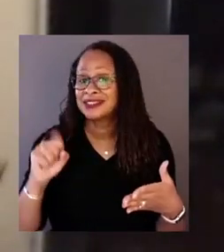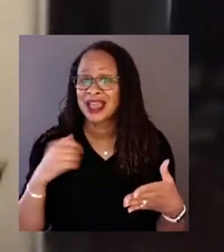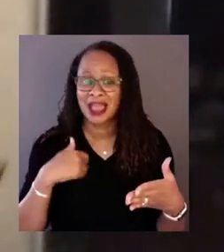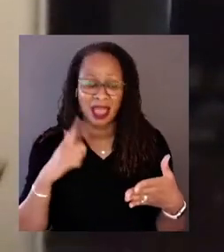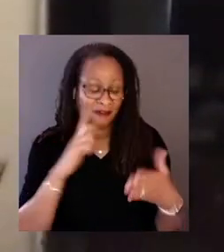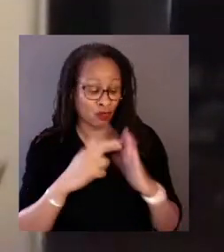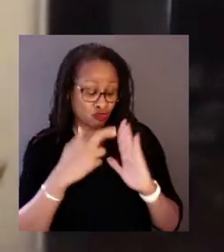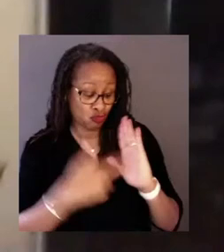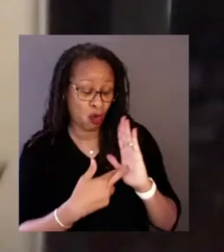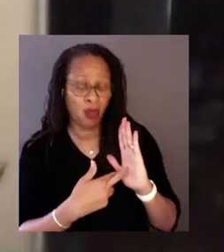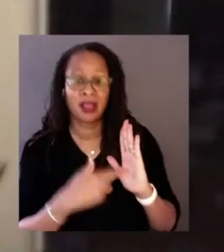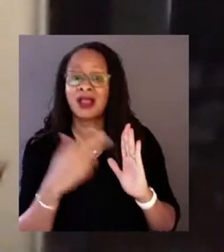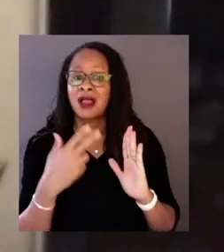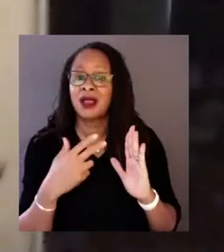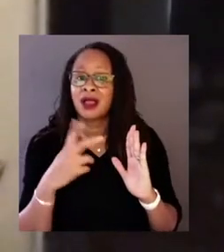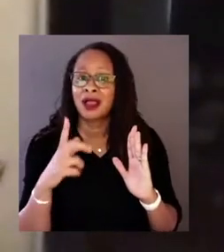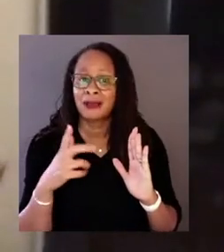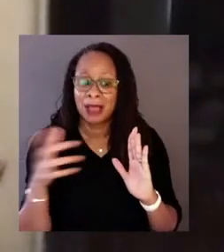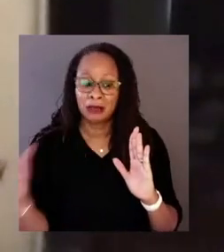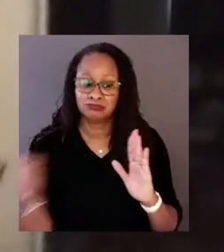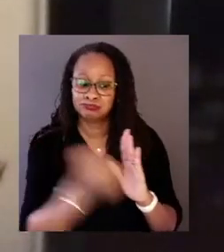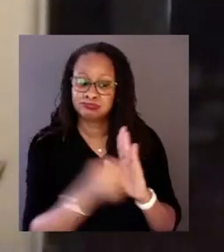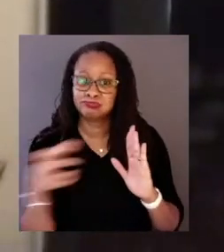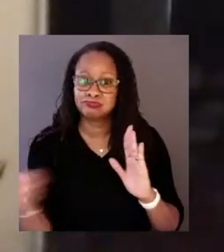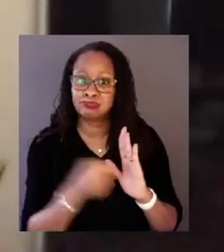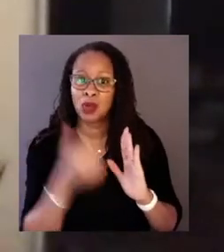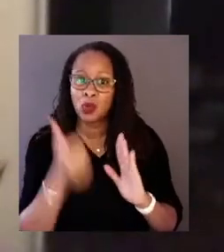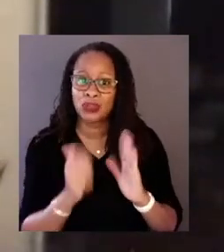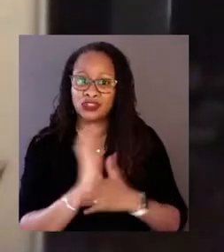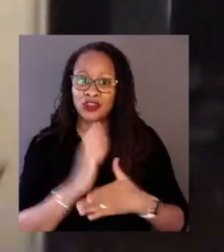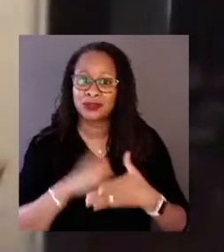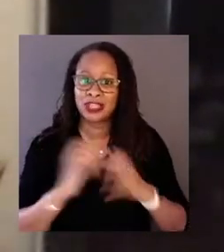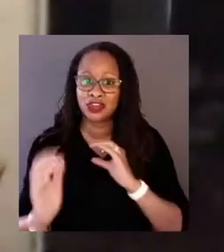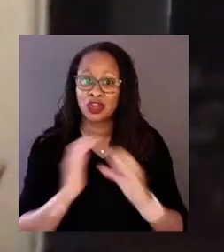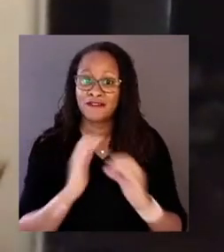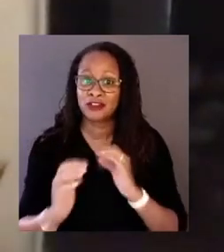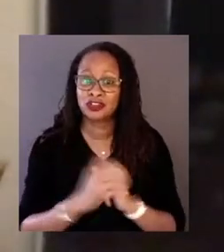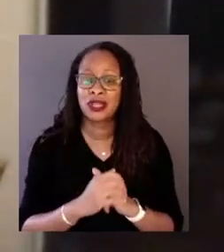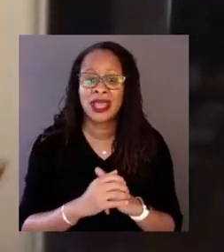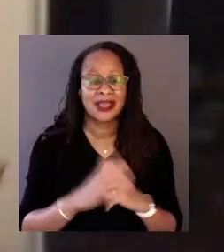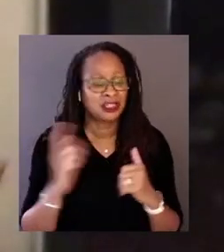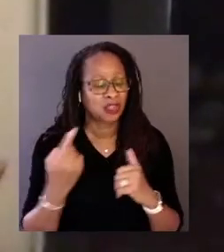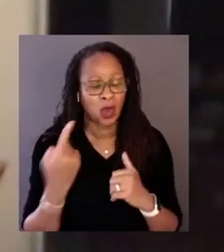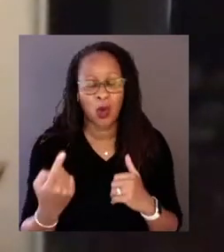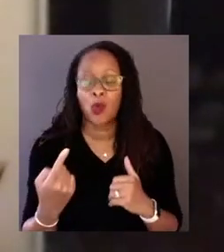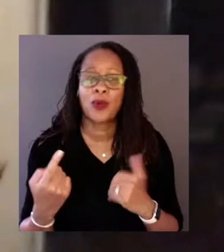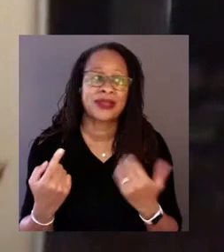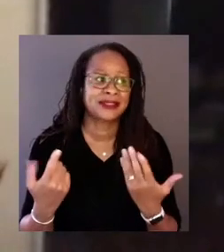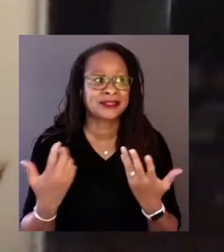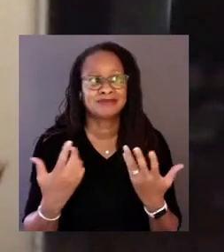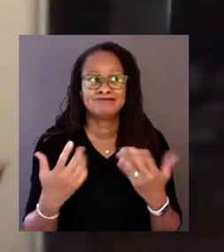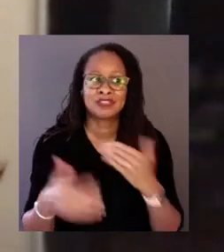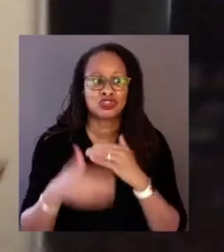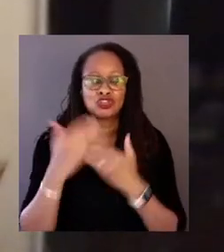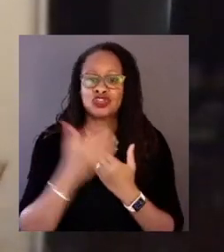into the conversation. And that's always shaped by, like, who's the editor, who are they assigning? So it's part of all these